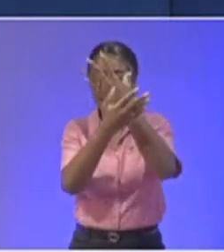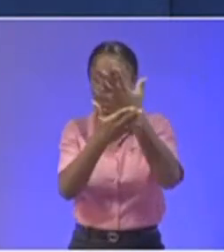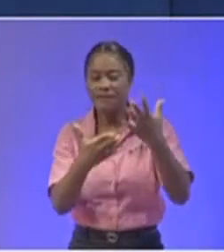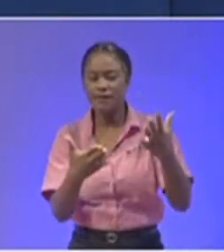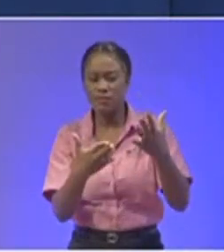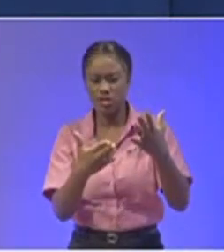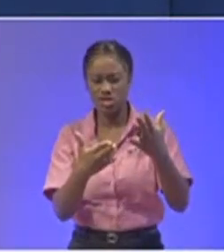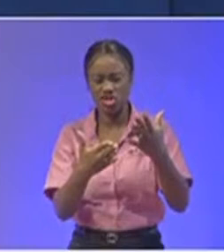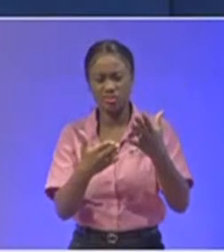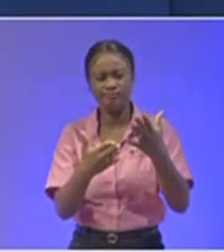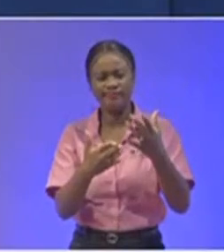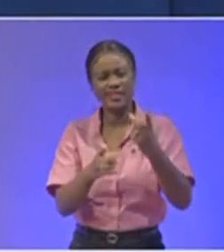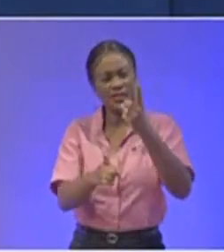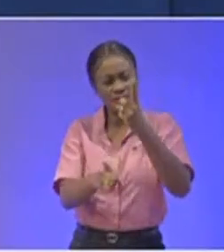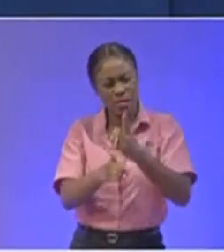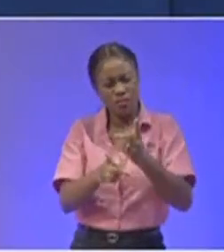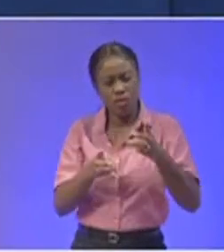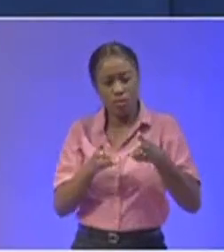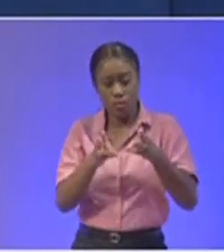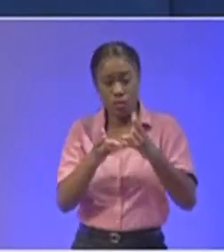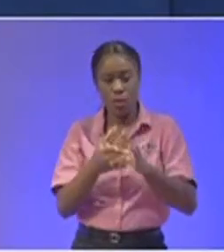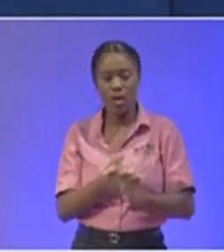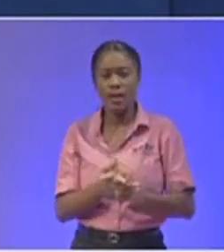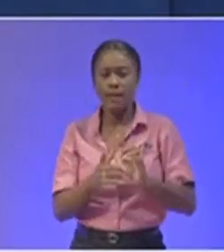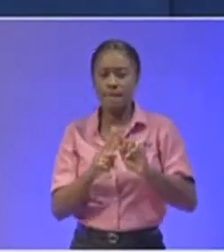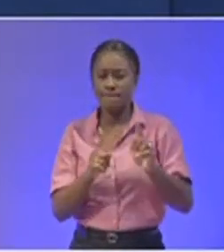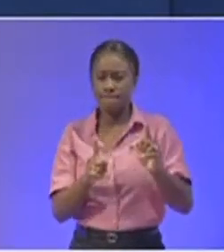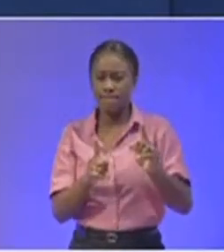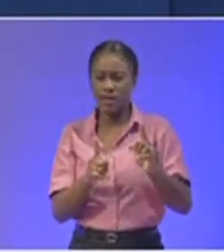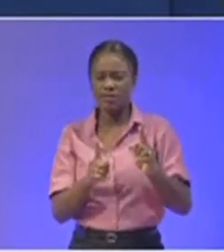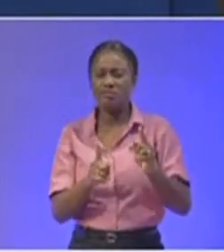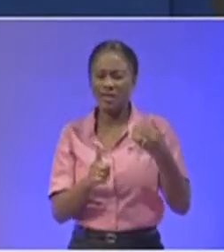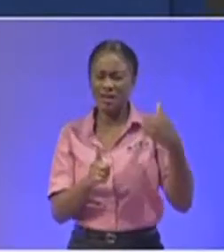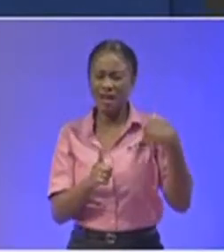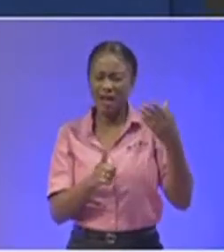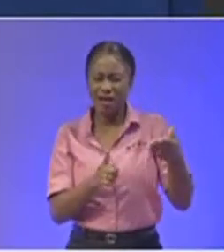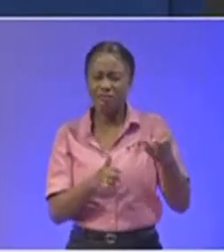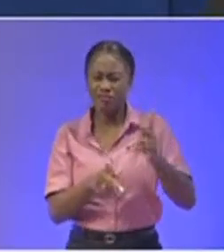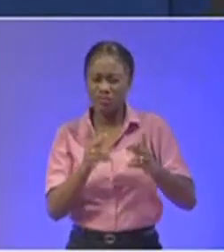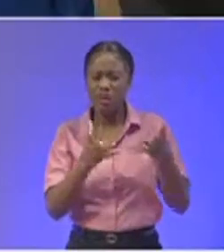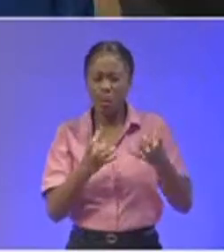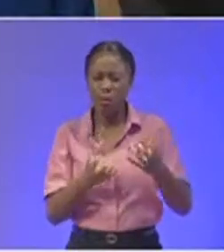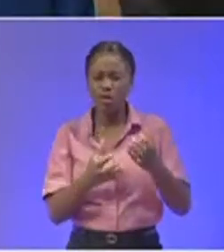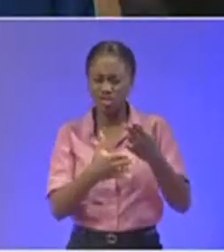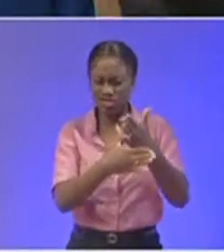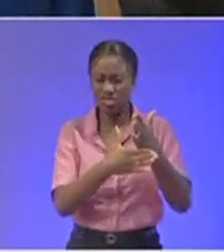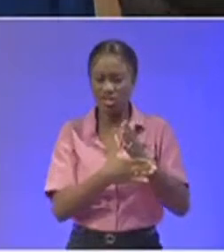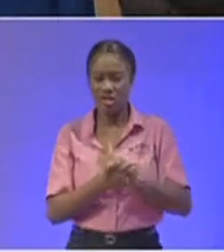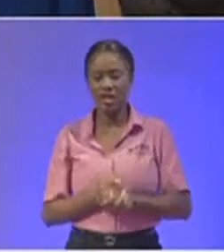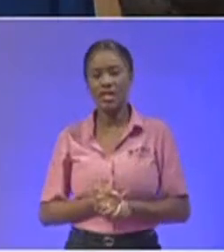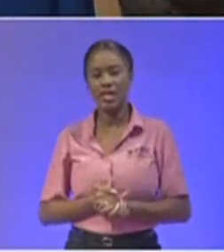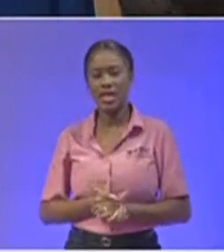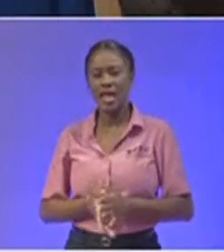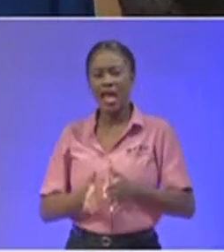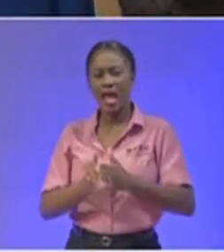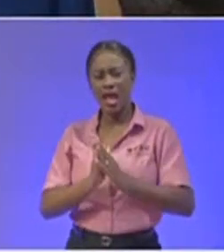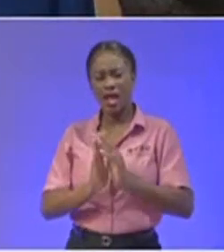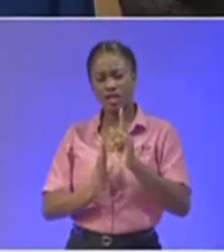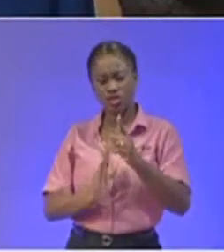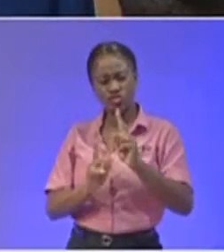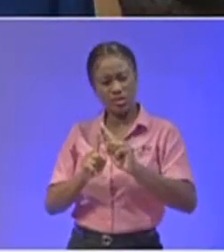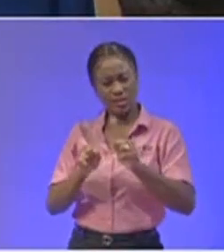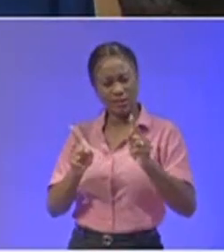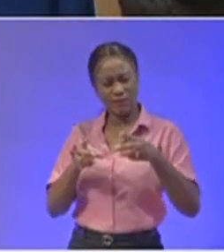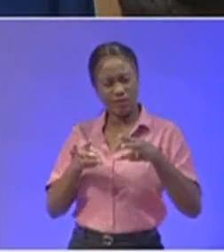way. But the desire for sharing, it's there. And I'll ask that question to you in a slightly different way,